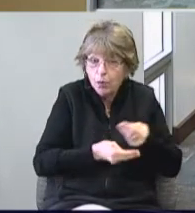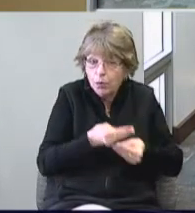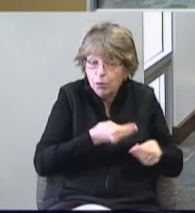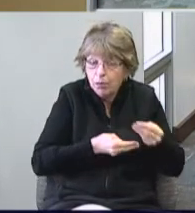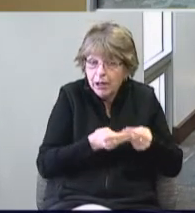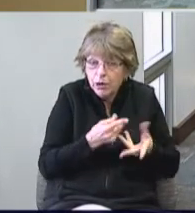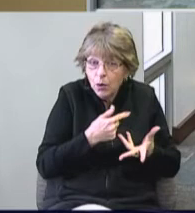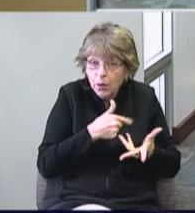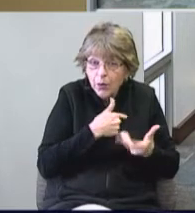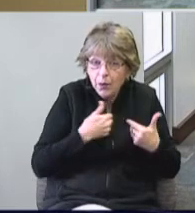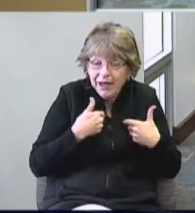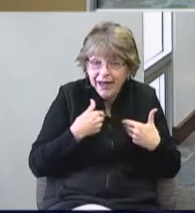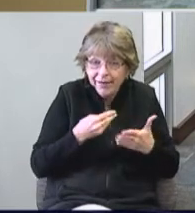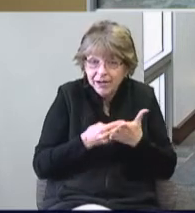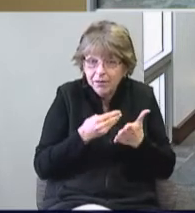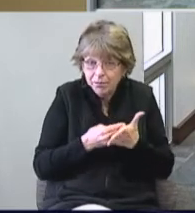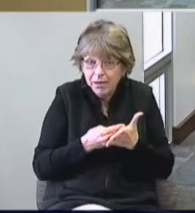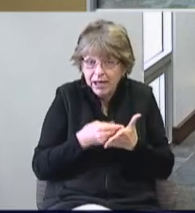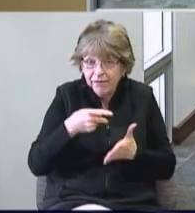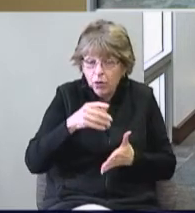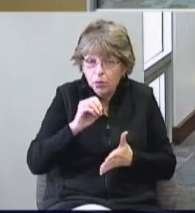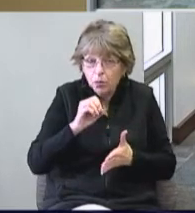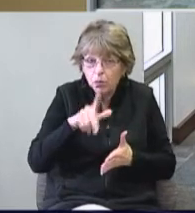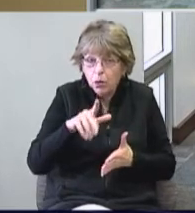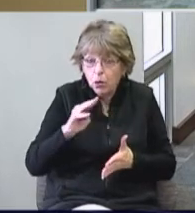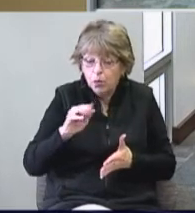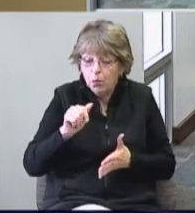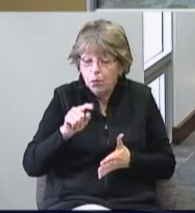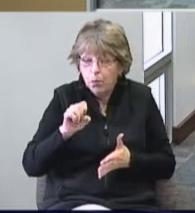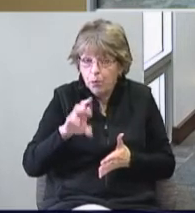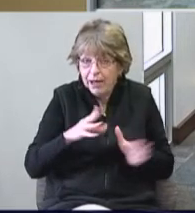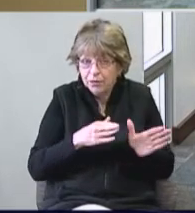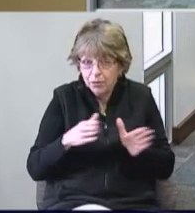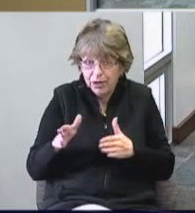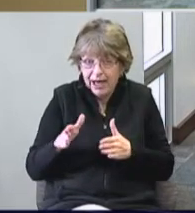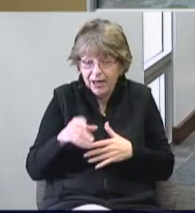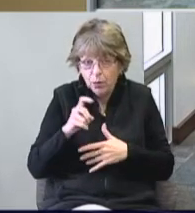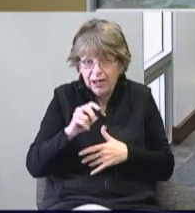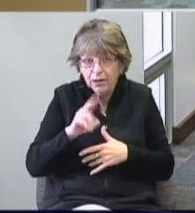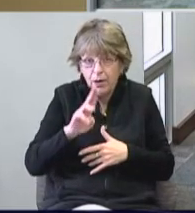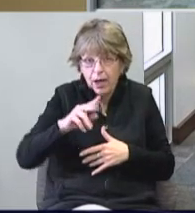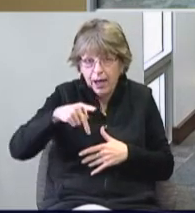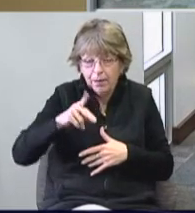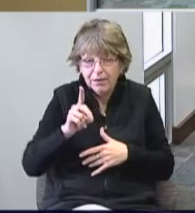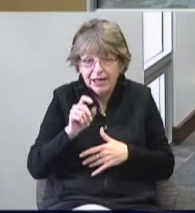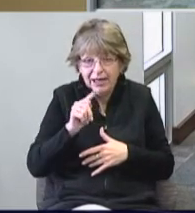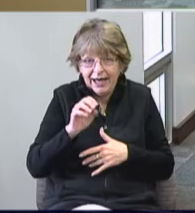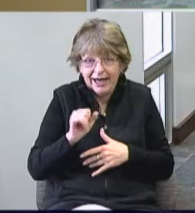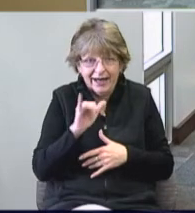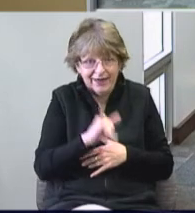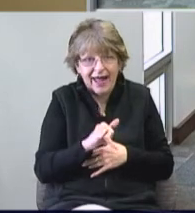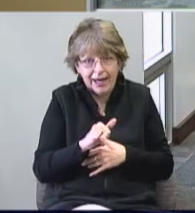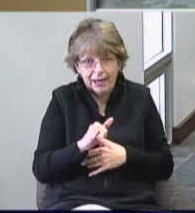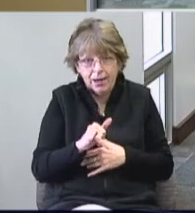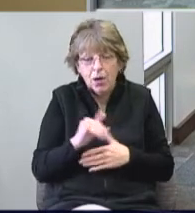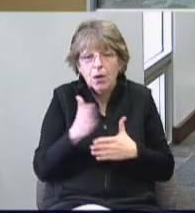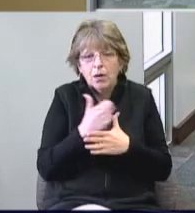got some money for a pool master plan, or to update the current pool master plan, which we're going to split 50-50 with Hutch Rec.